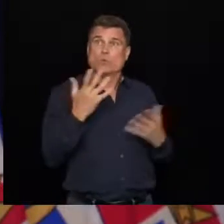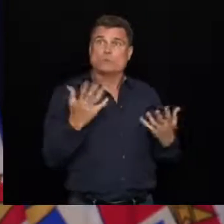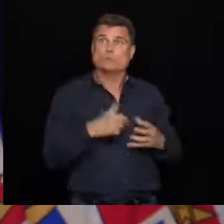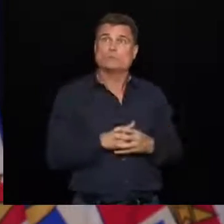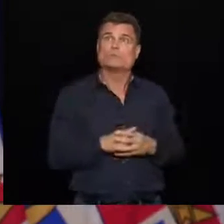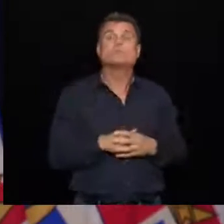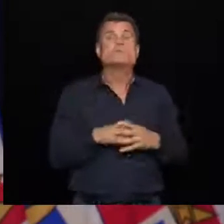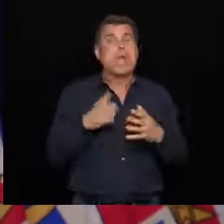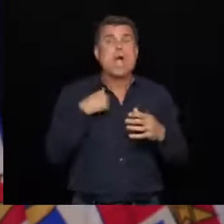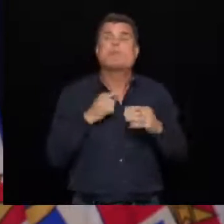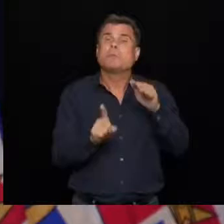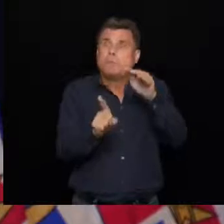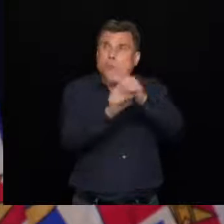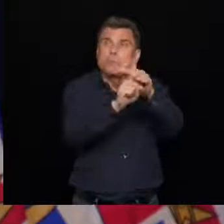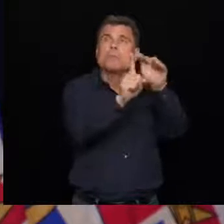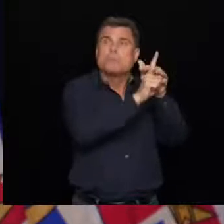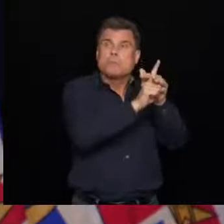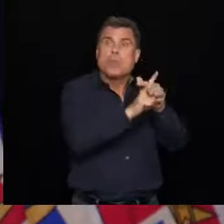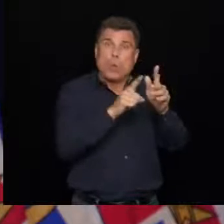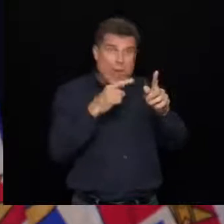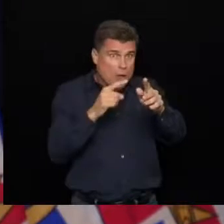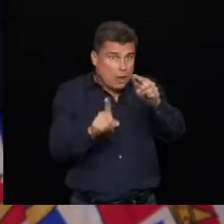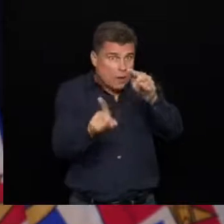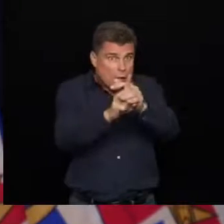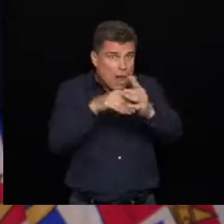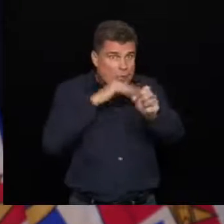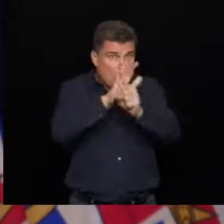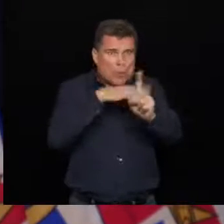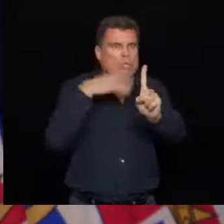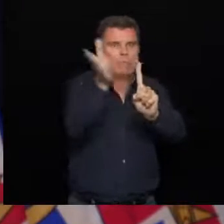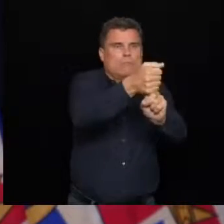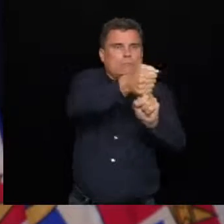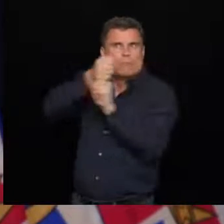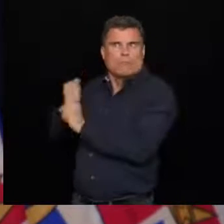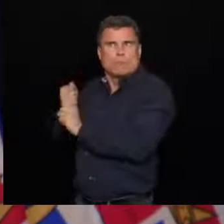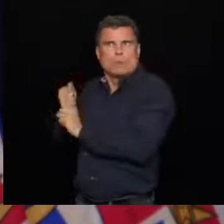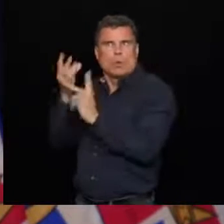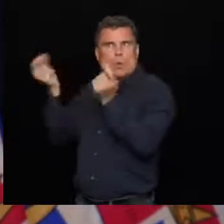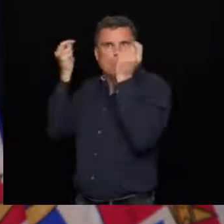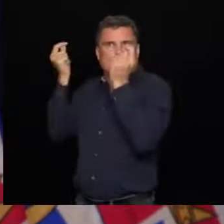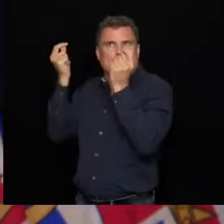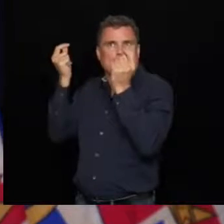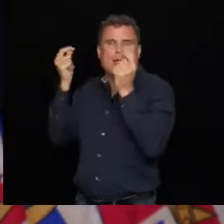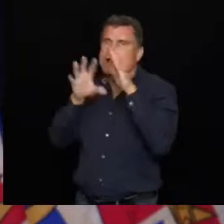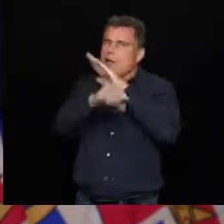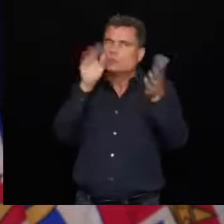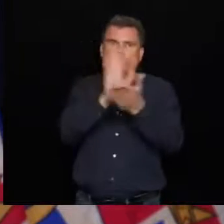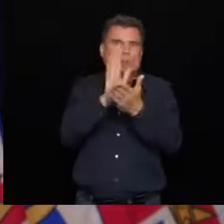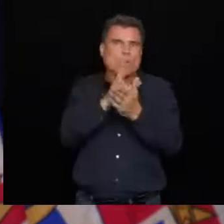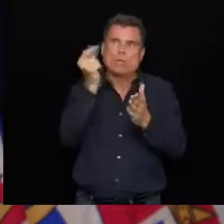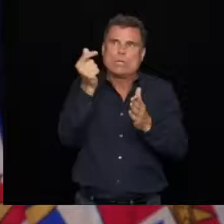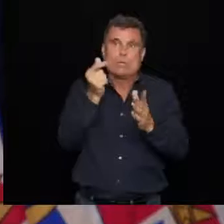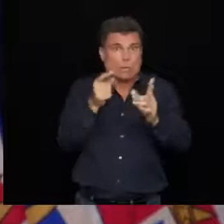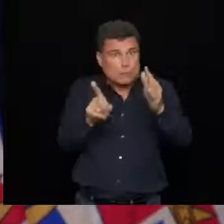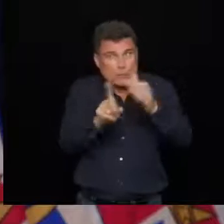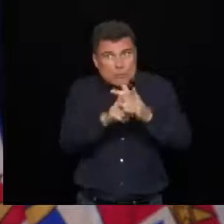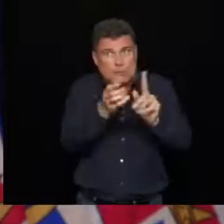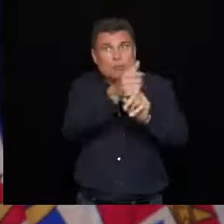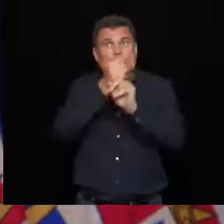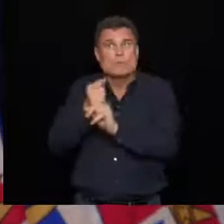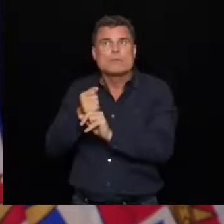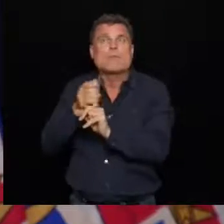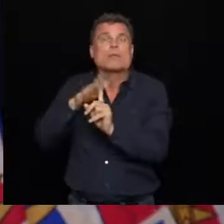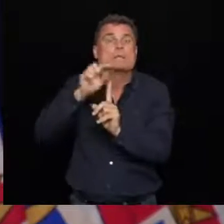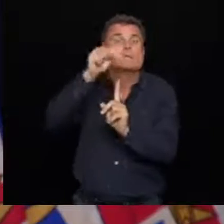identified, they're removed from the school. The people who've been in close contact are isolated, and we're supporting them to do that. So that's how